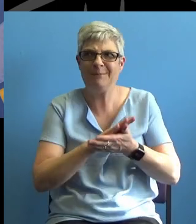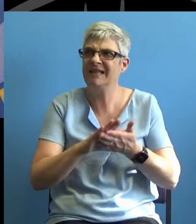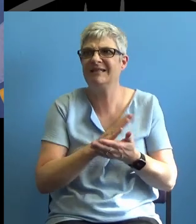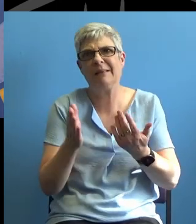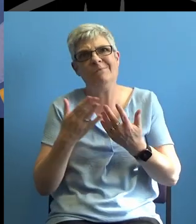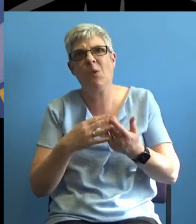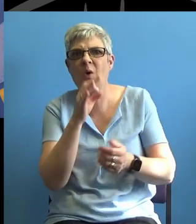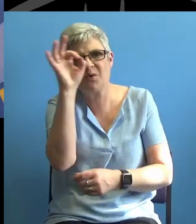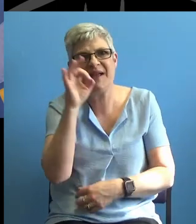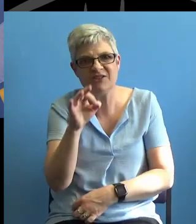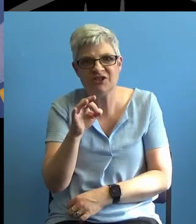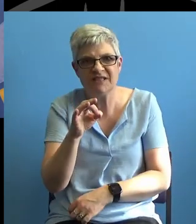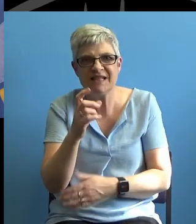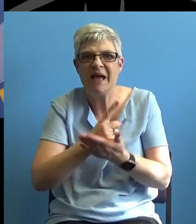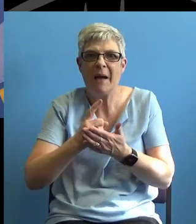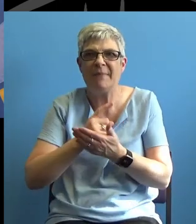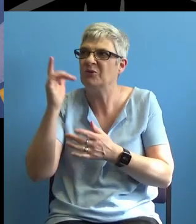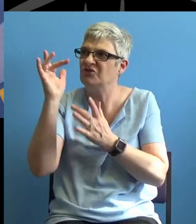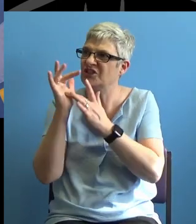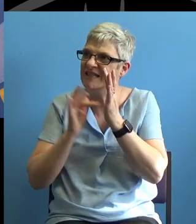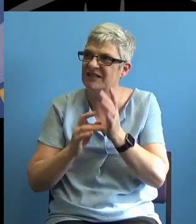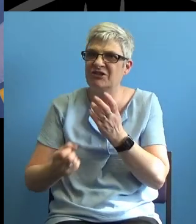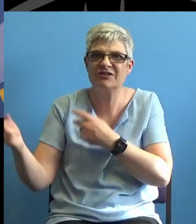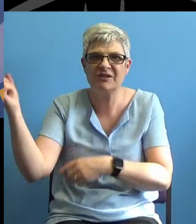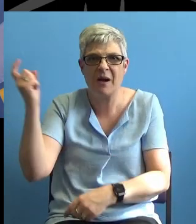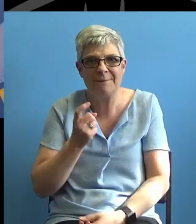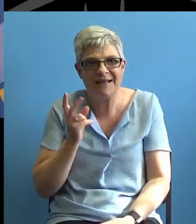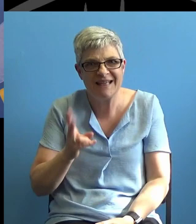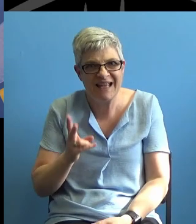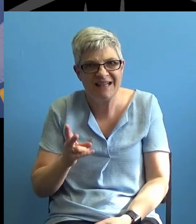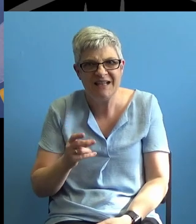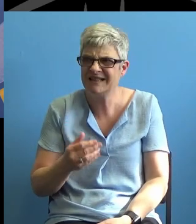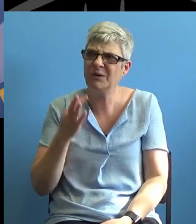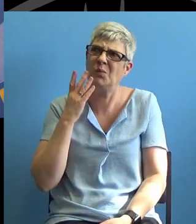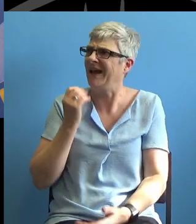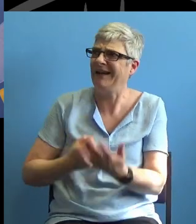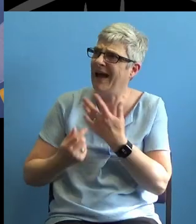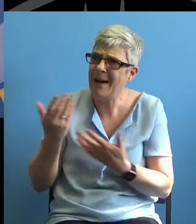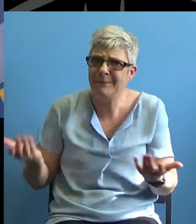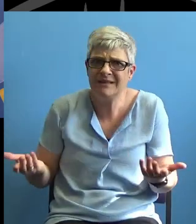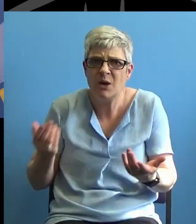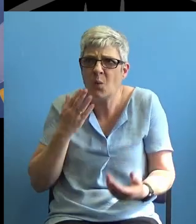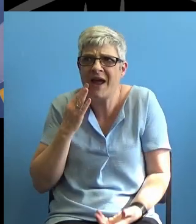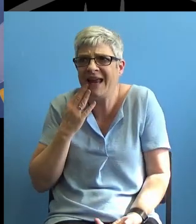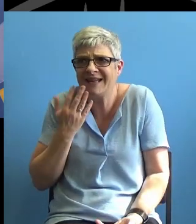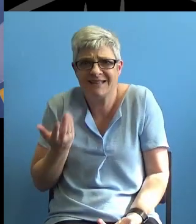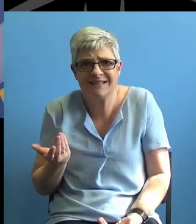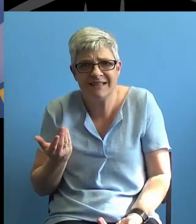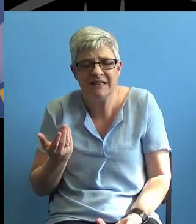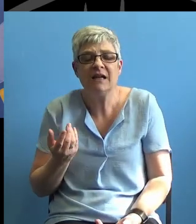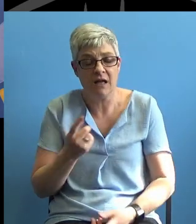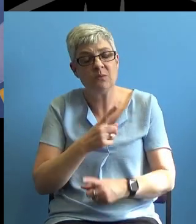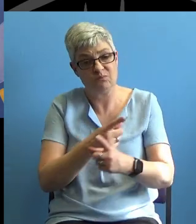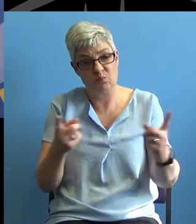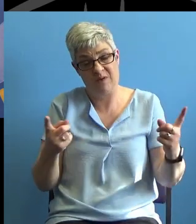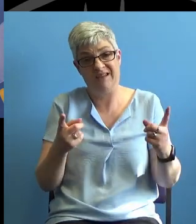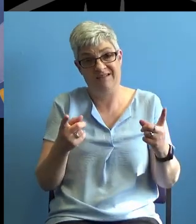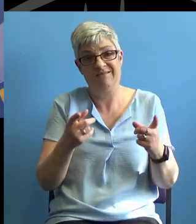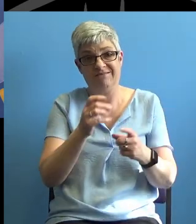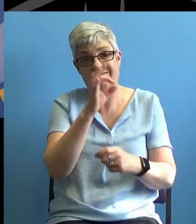about Jesus' return. When's that going to happen, they might ask. And we might ask as